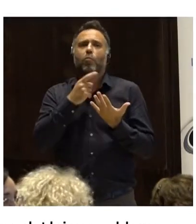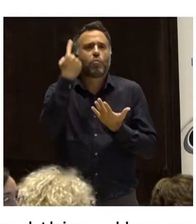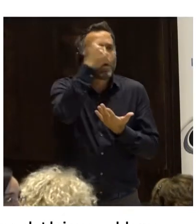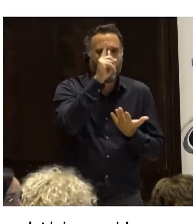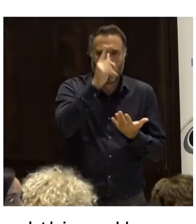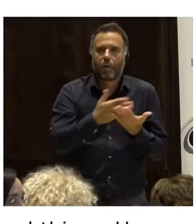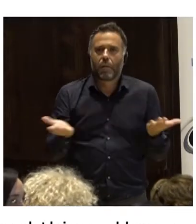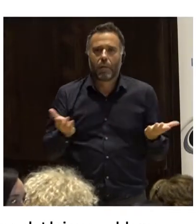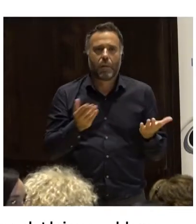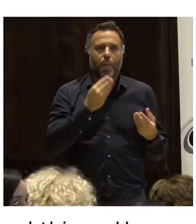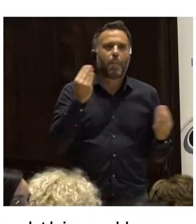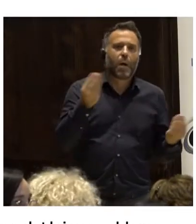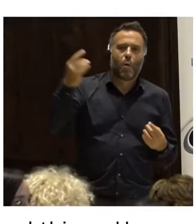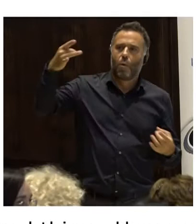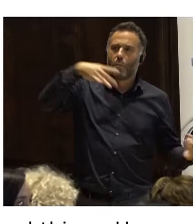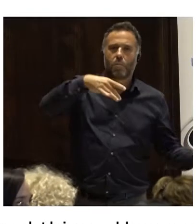better sometimes.